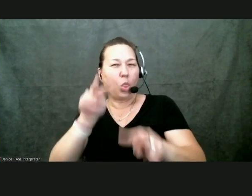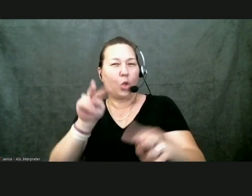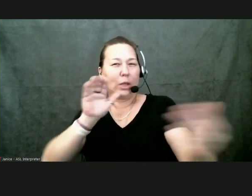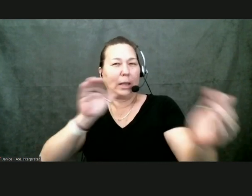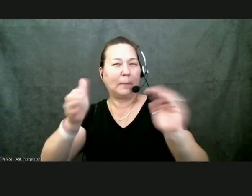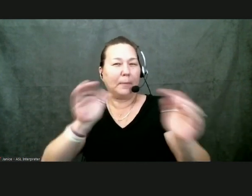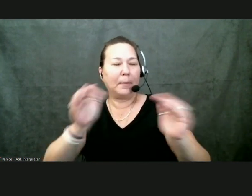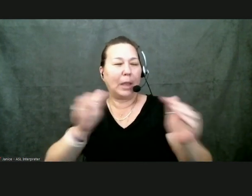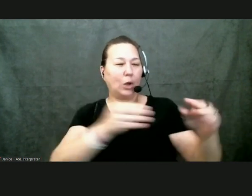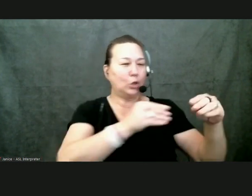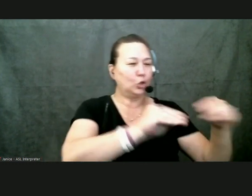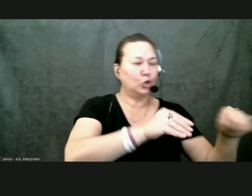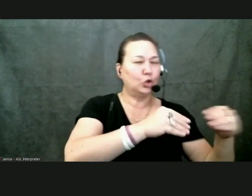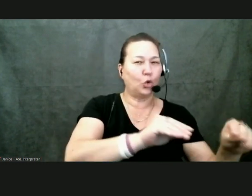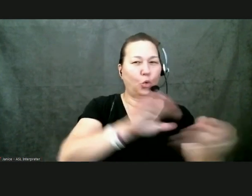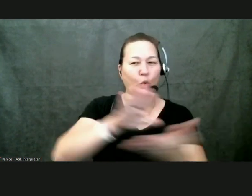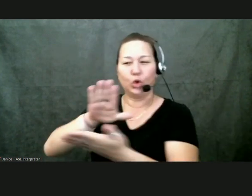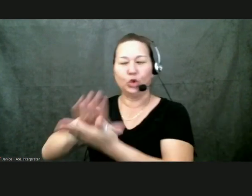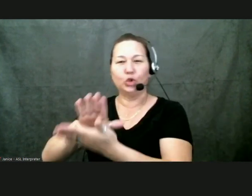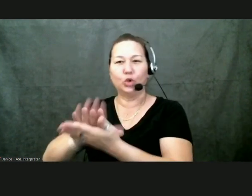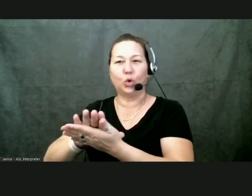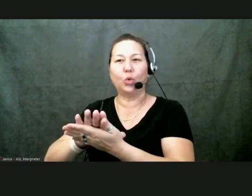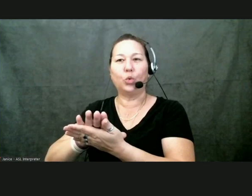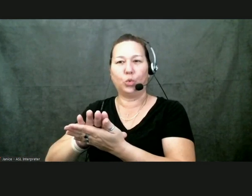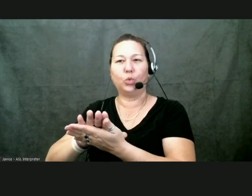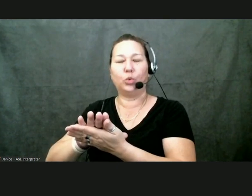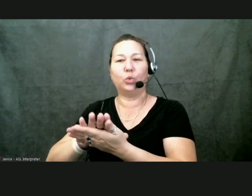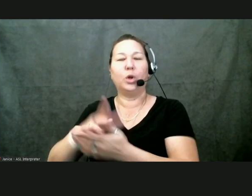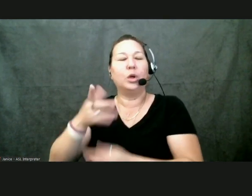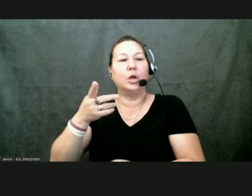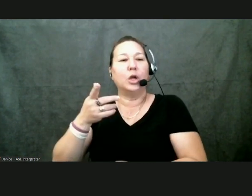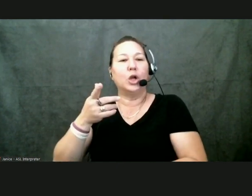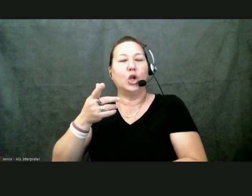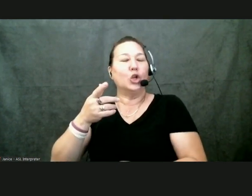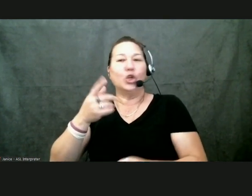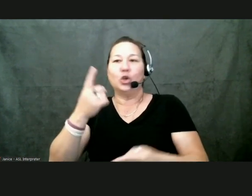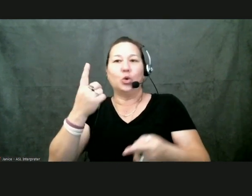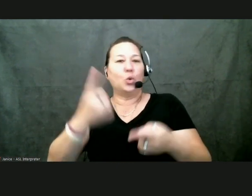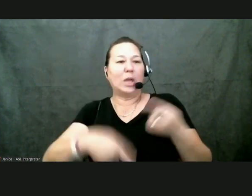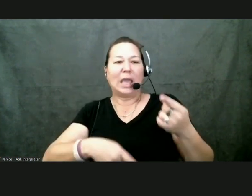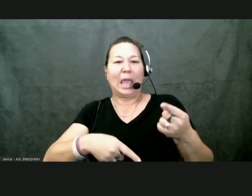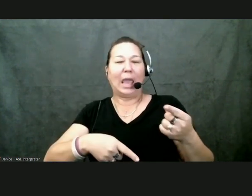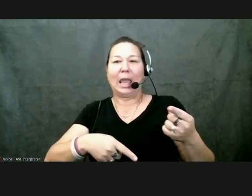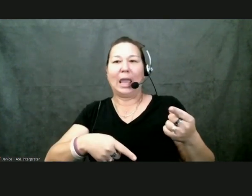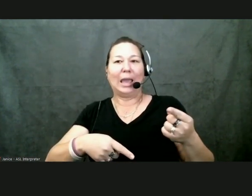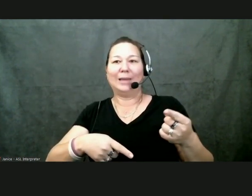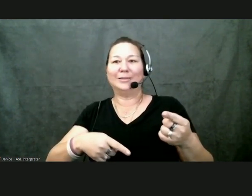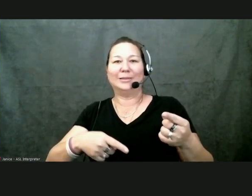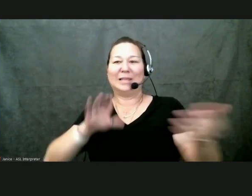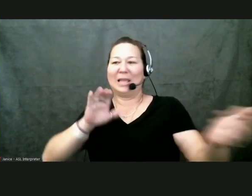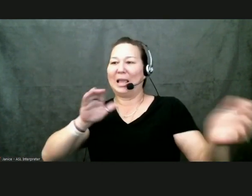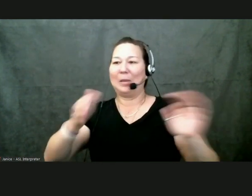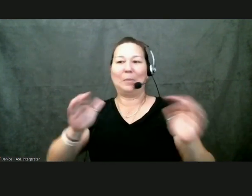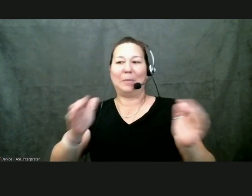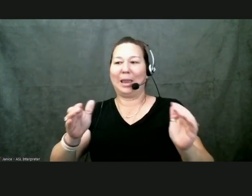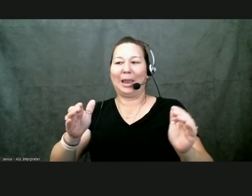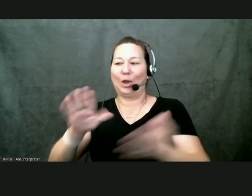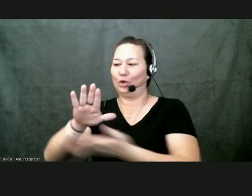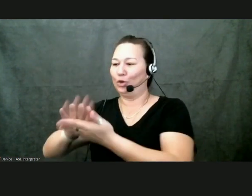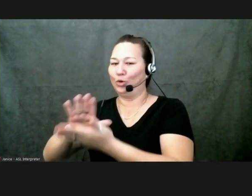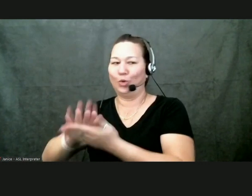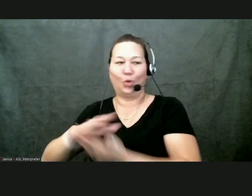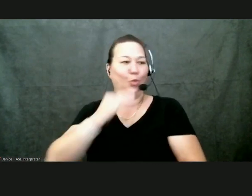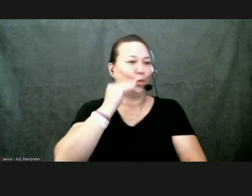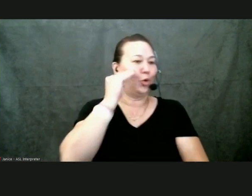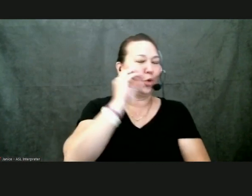higher standard protocol. You cannot compare a school to Home Depot or Raley's or